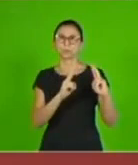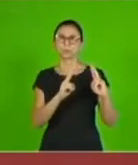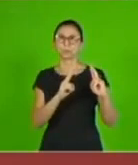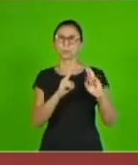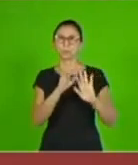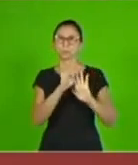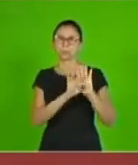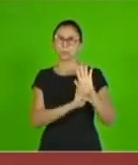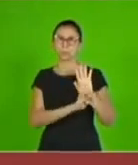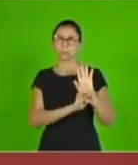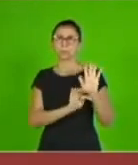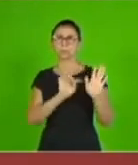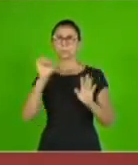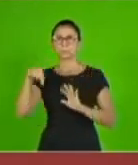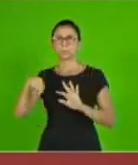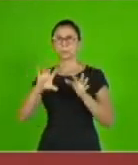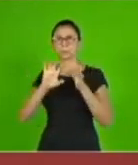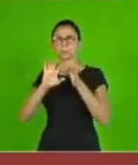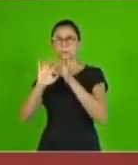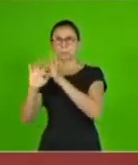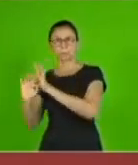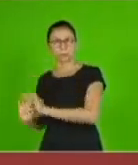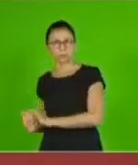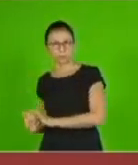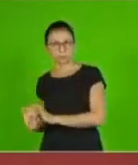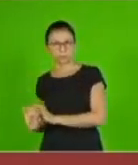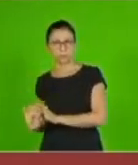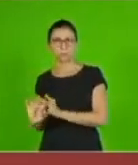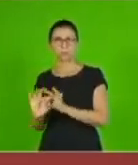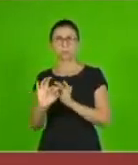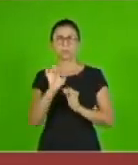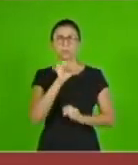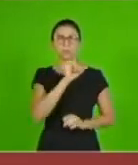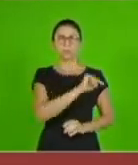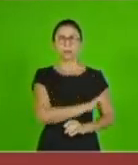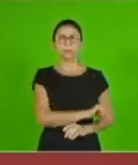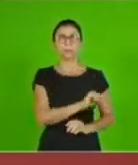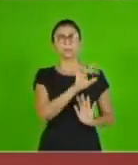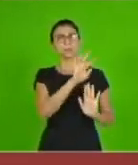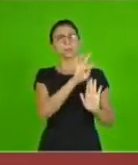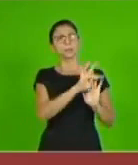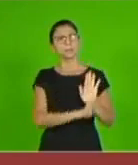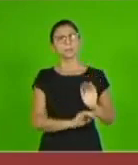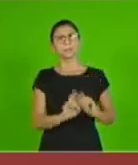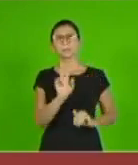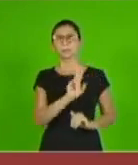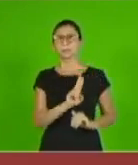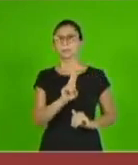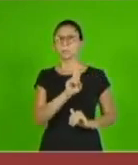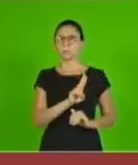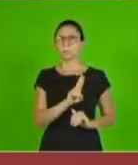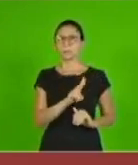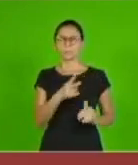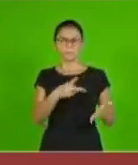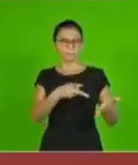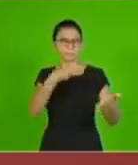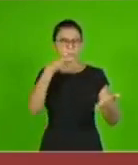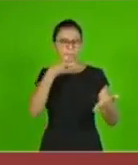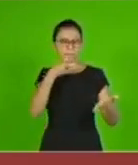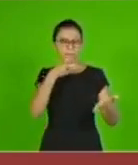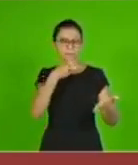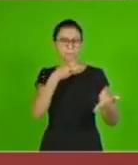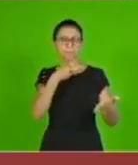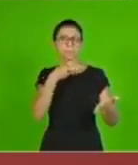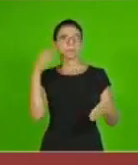we talk about the text and then we talk about the context. The text is what we use to give the